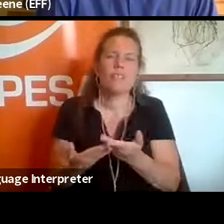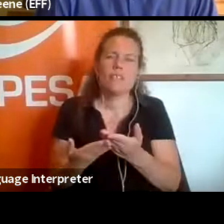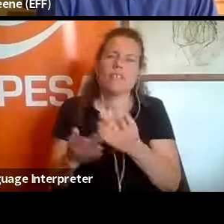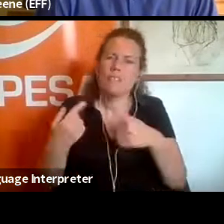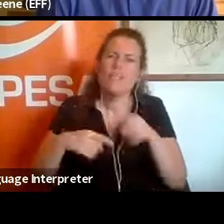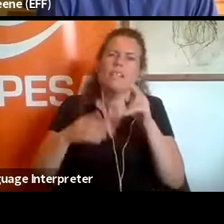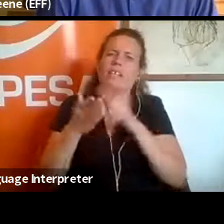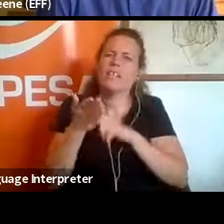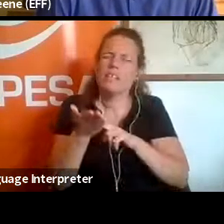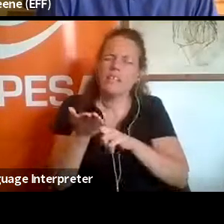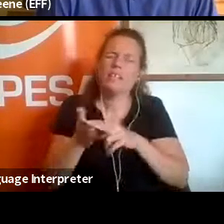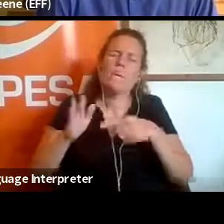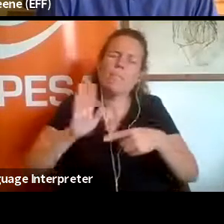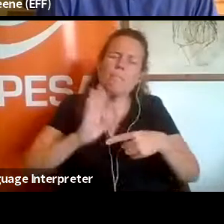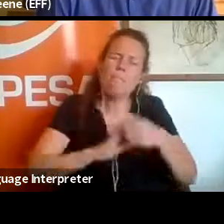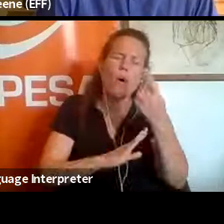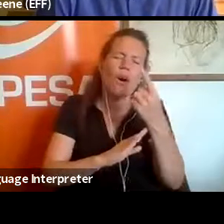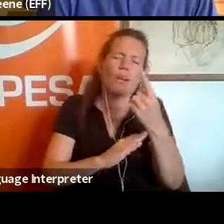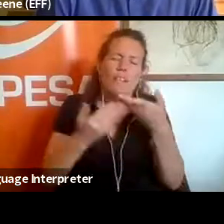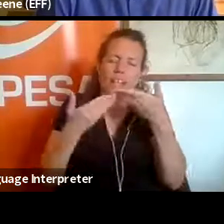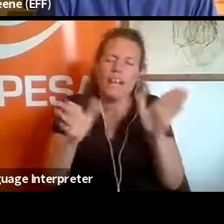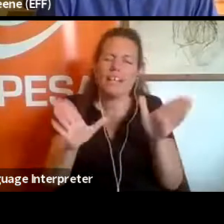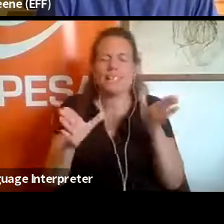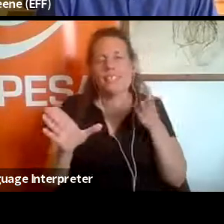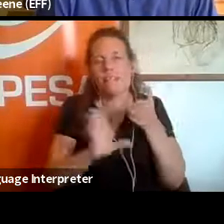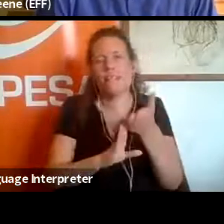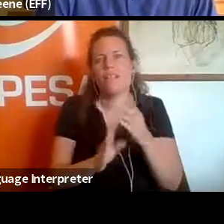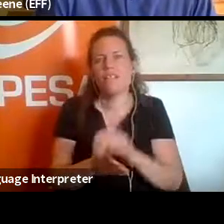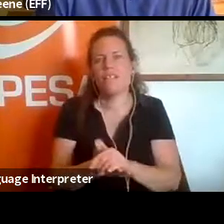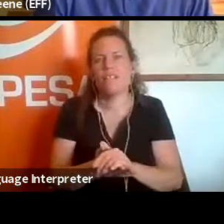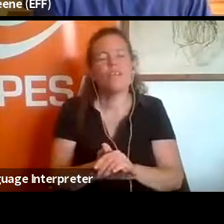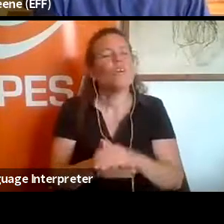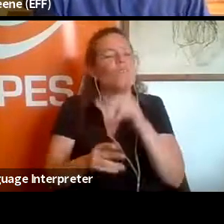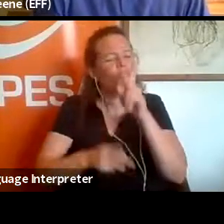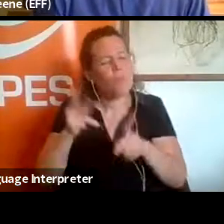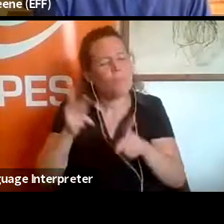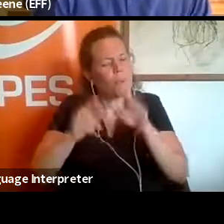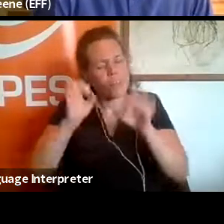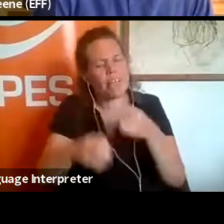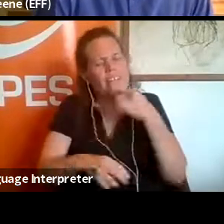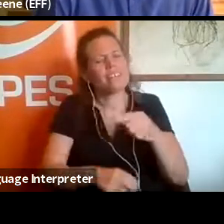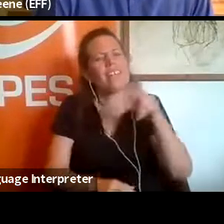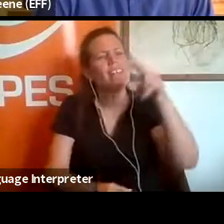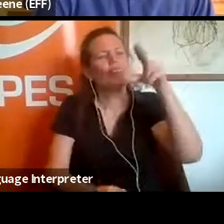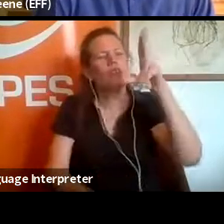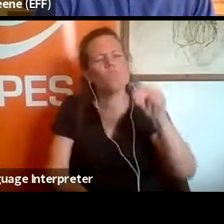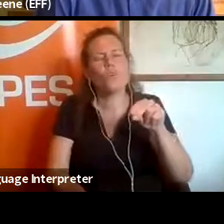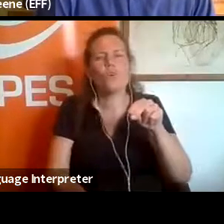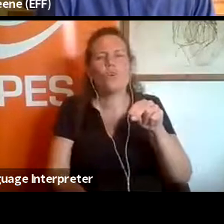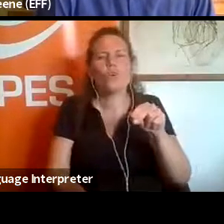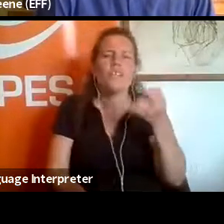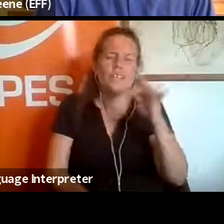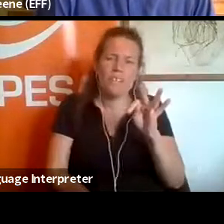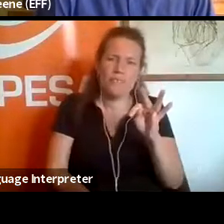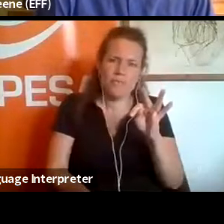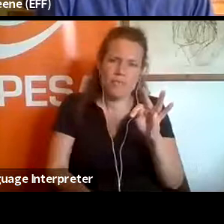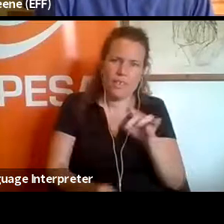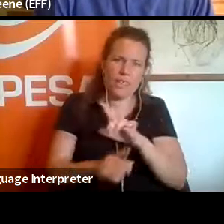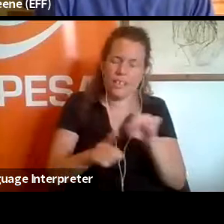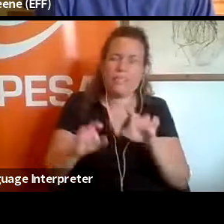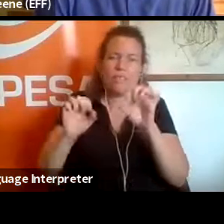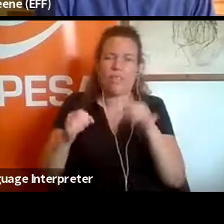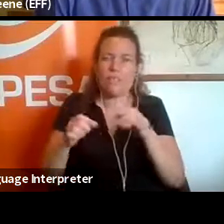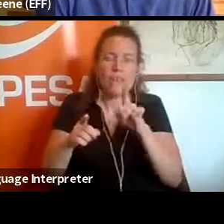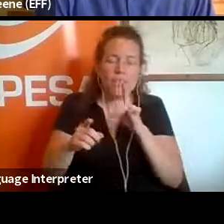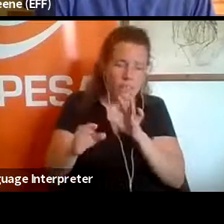more accessibility for people to be able to say no when there's stuff happening on these platforms and when they need